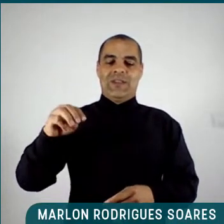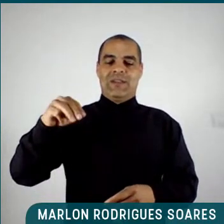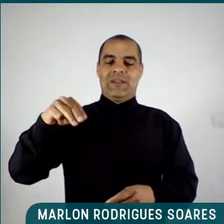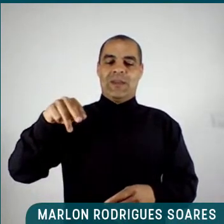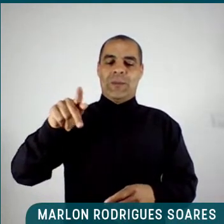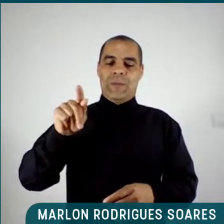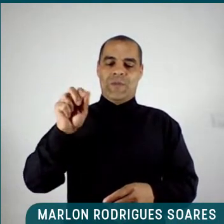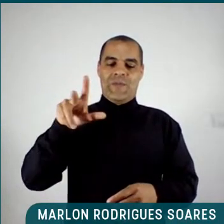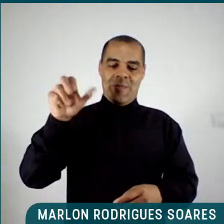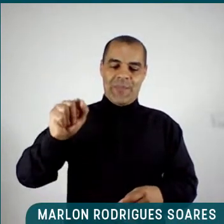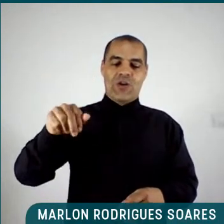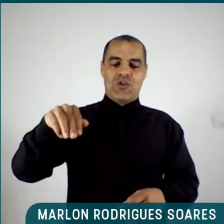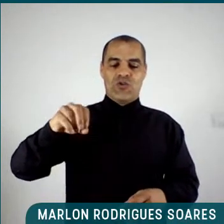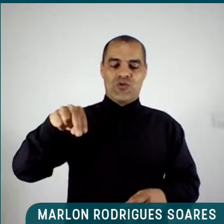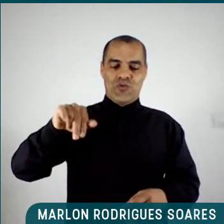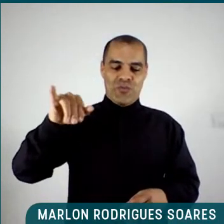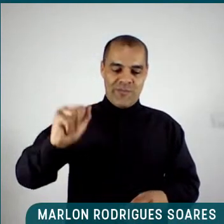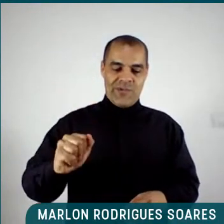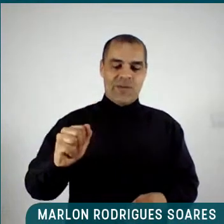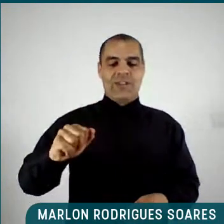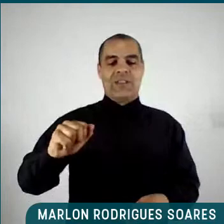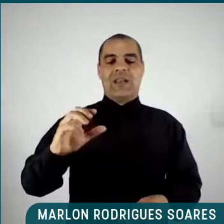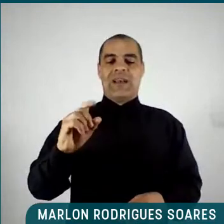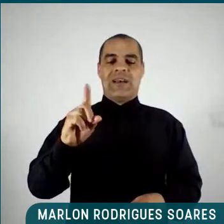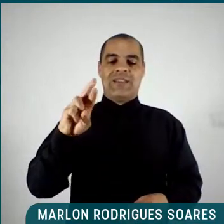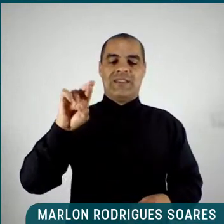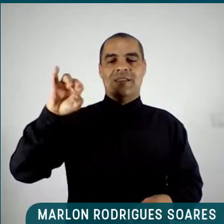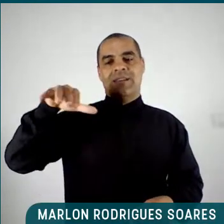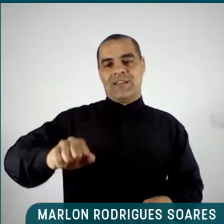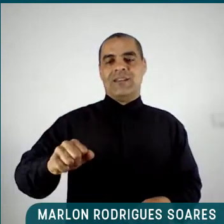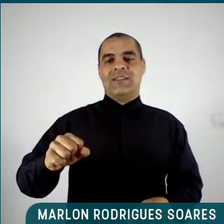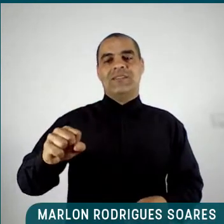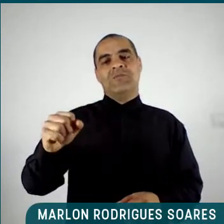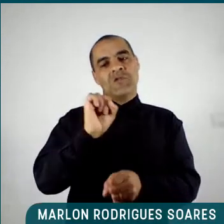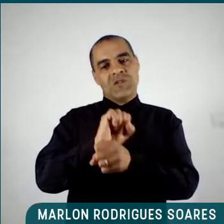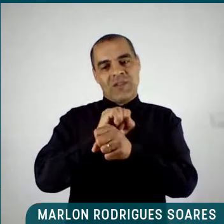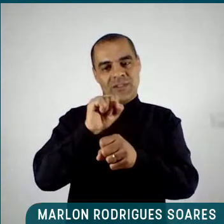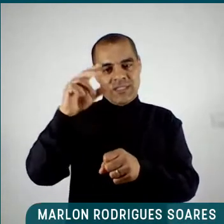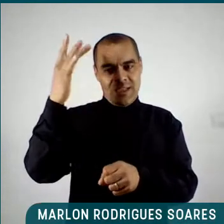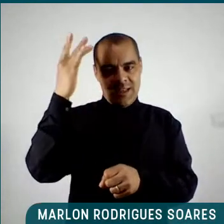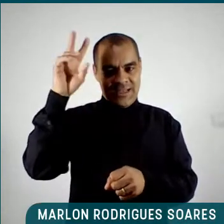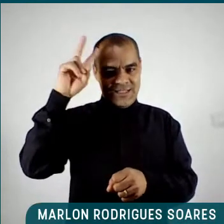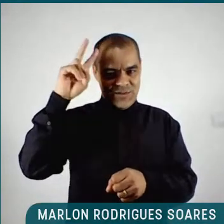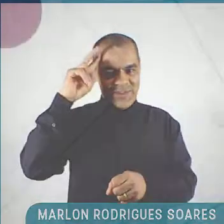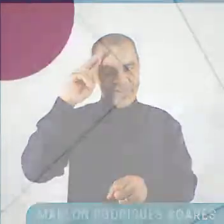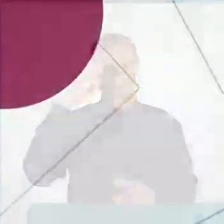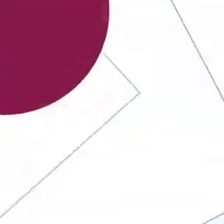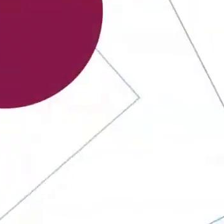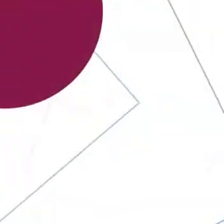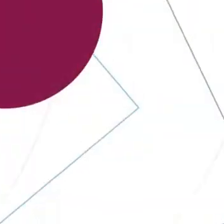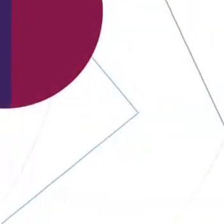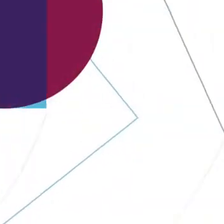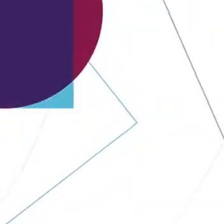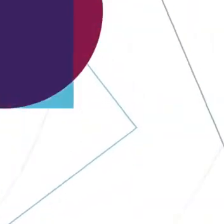Nogueira Batista and teachers Monica Hurst, Adriana Denur, and Rosana Pinheiro Machado. We are waiting for you on